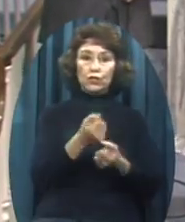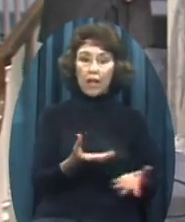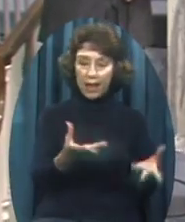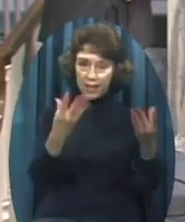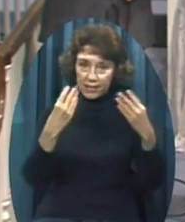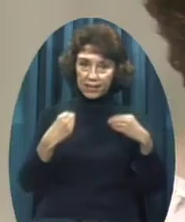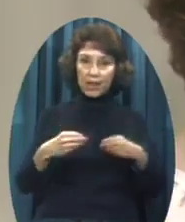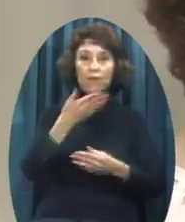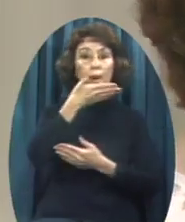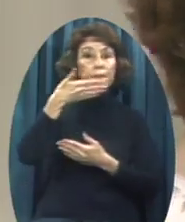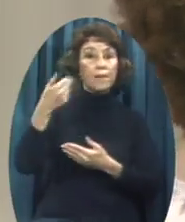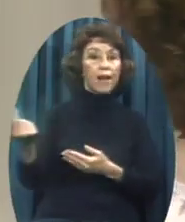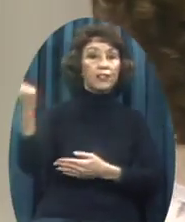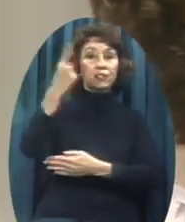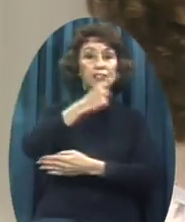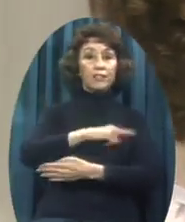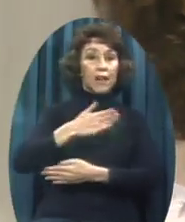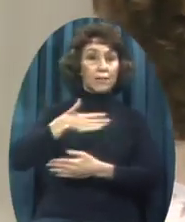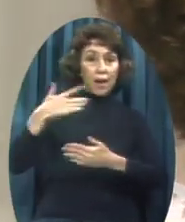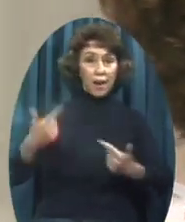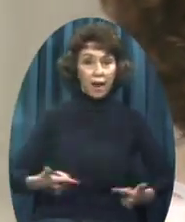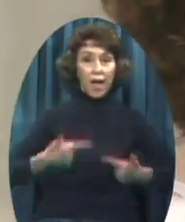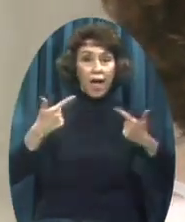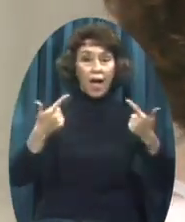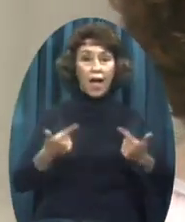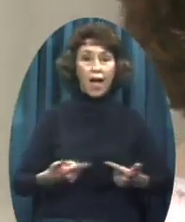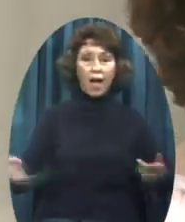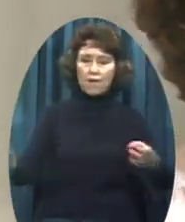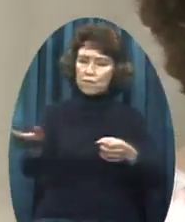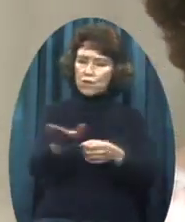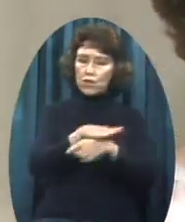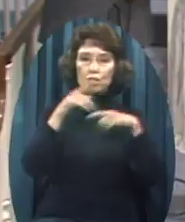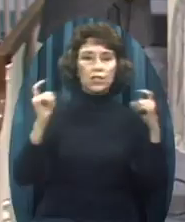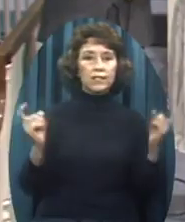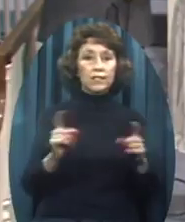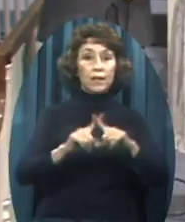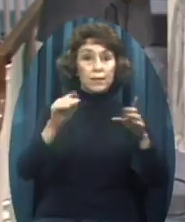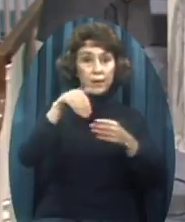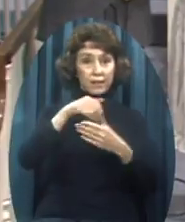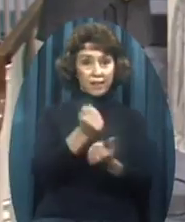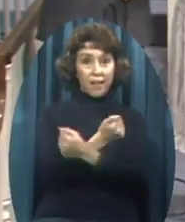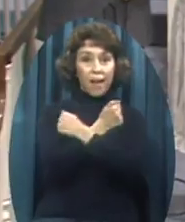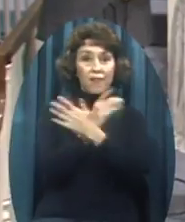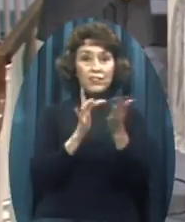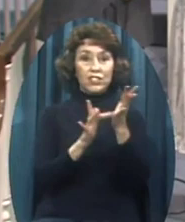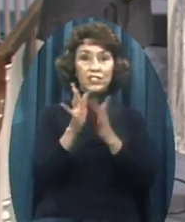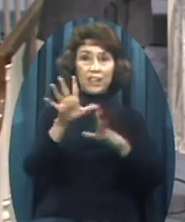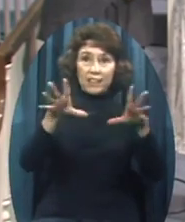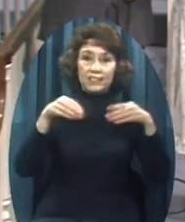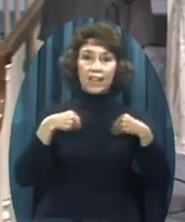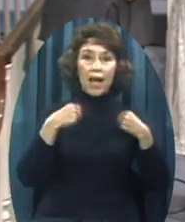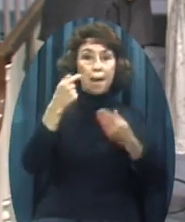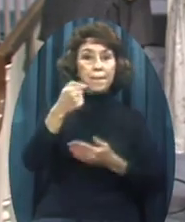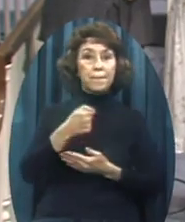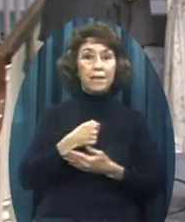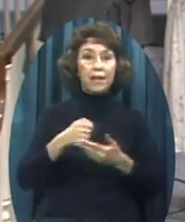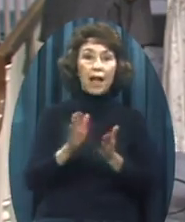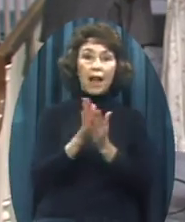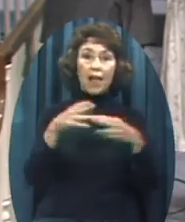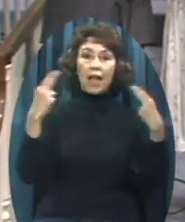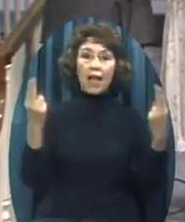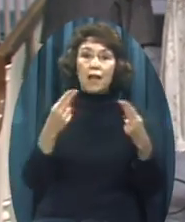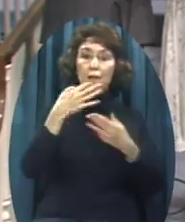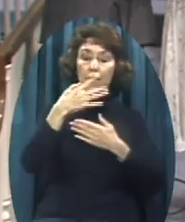better day. My life was steeped in sin, but in love he took me in. Hallelujah, his blood